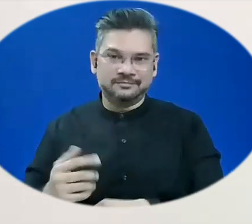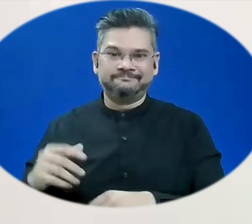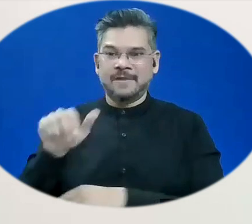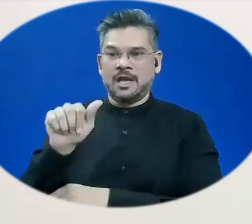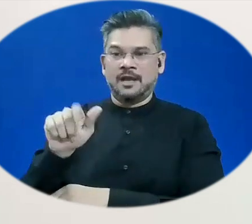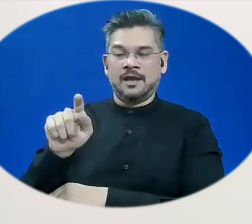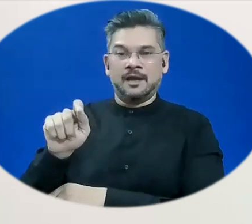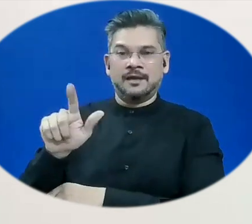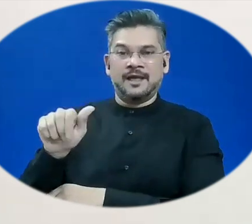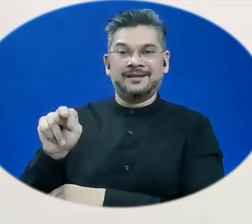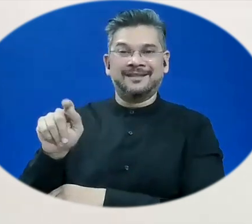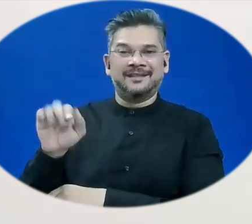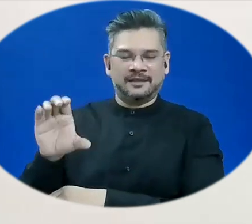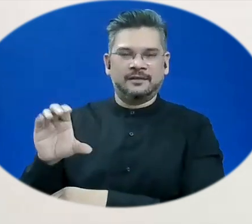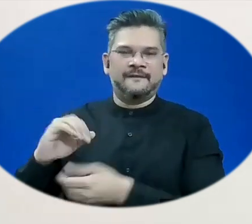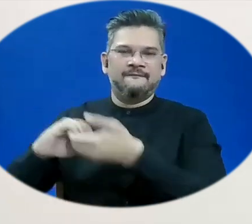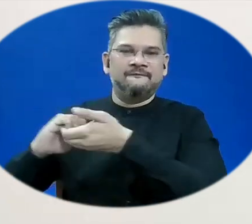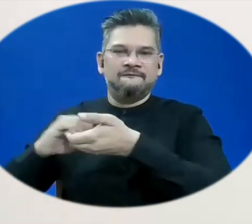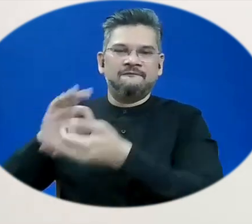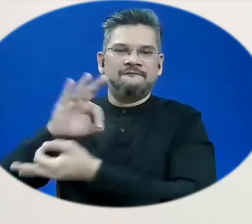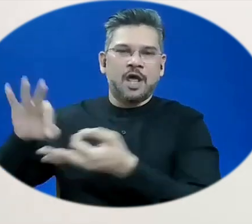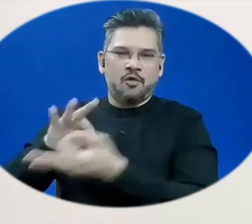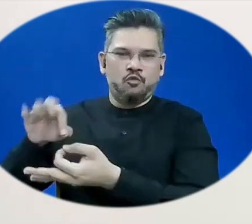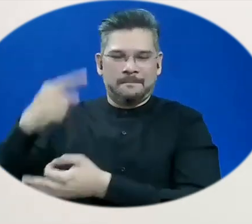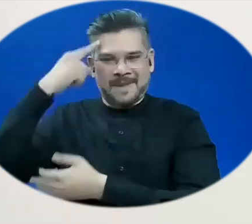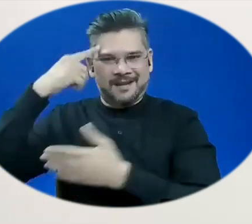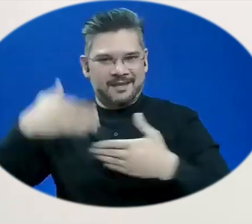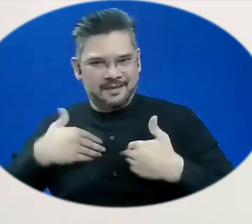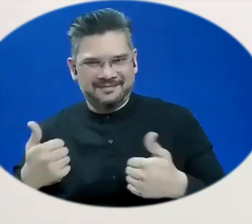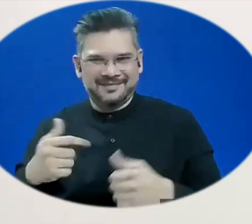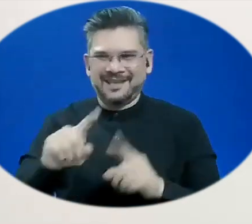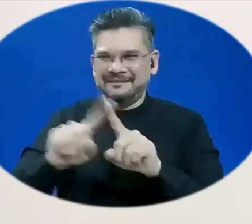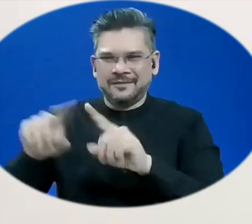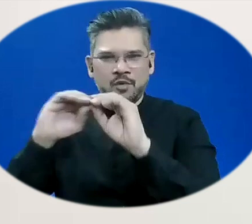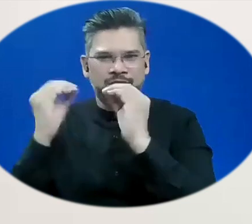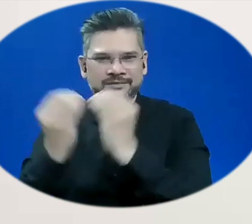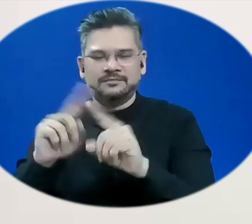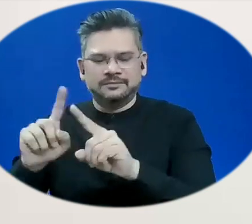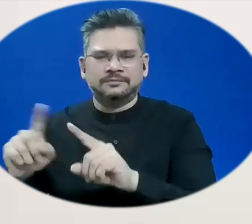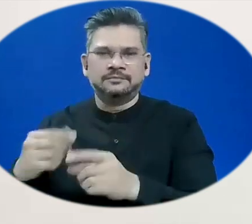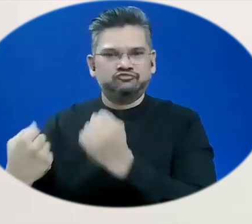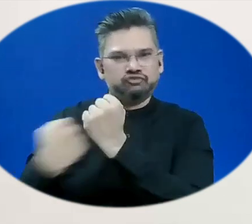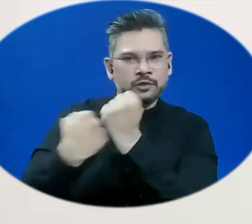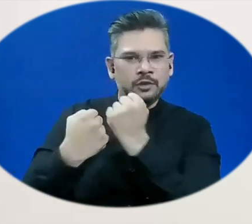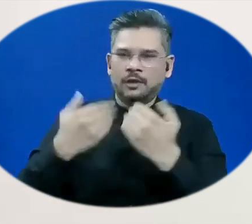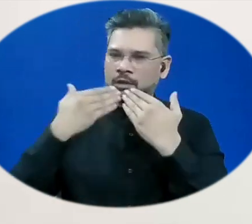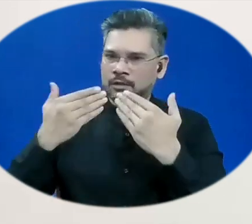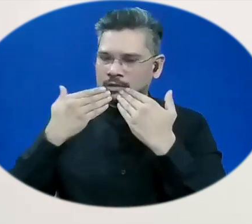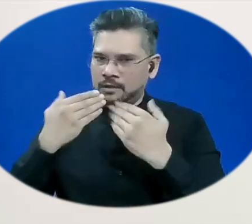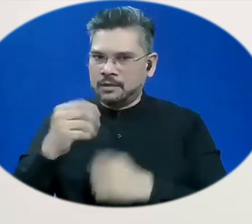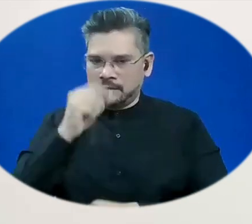Health, and Teepa Snow Positive Approach to Care for supporting us. My appreciation to Dr. Maria